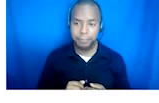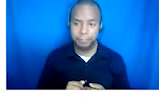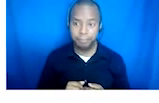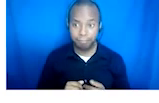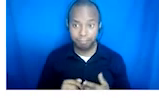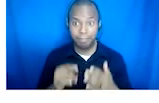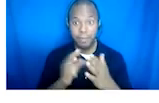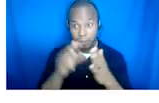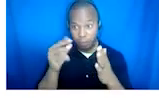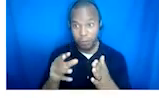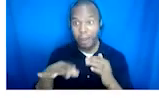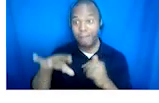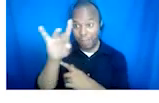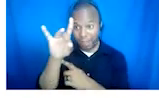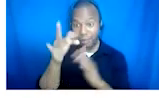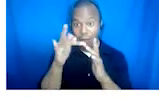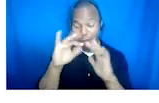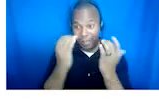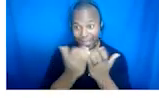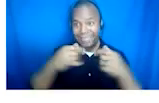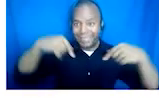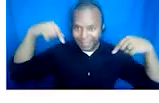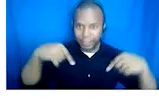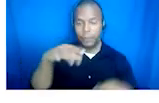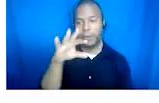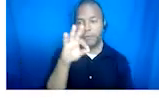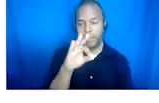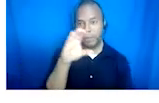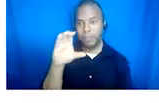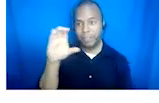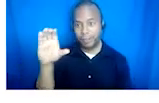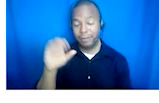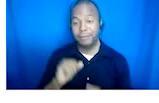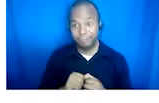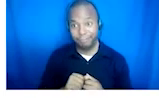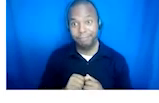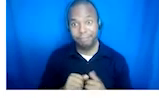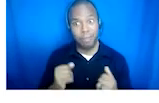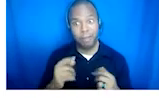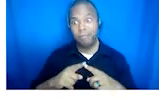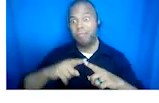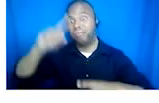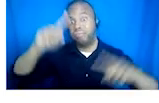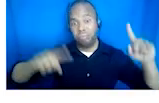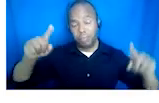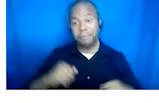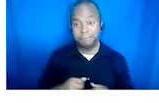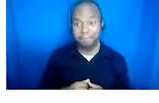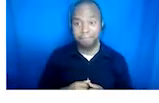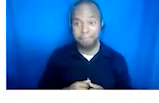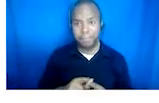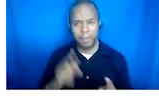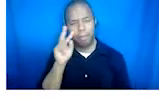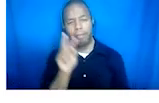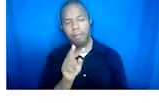students are finding those online courses here at Fresno City, a high variety of them. But just looking at the